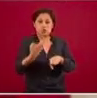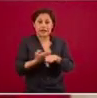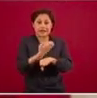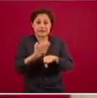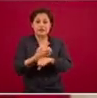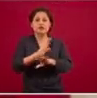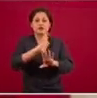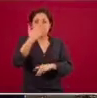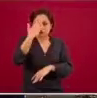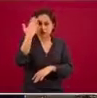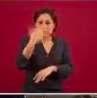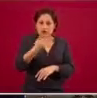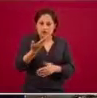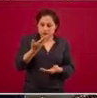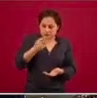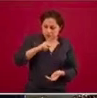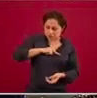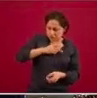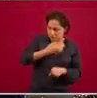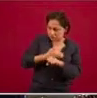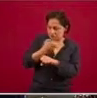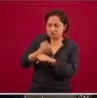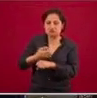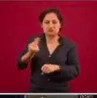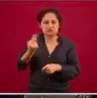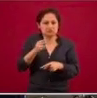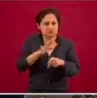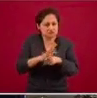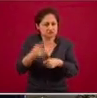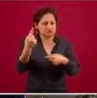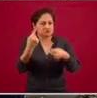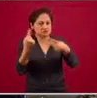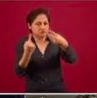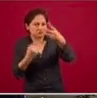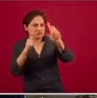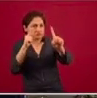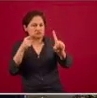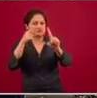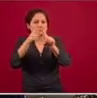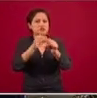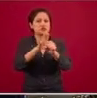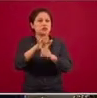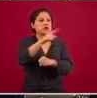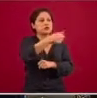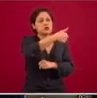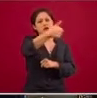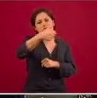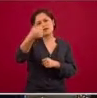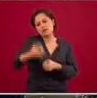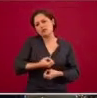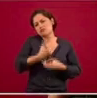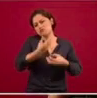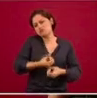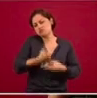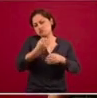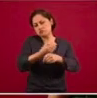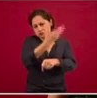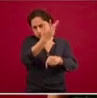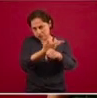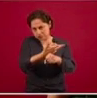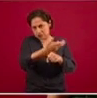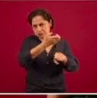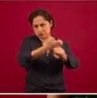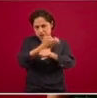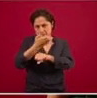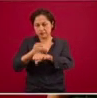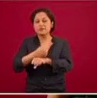great commitment and great dedication to identifying the different challenges and opportunities regarding the overall strategy. They